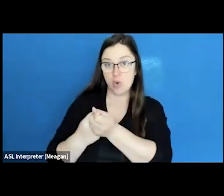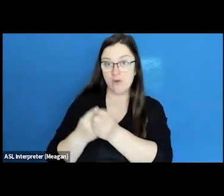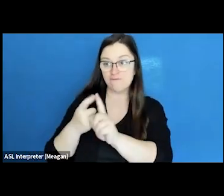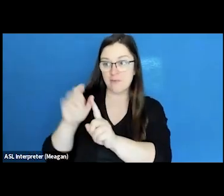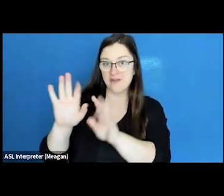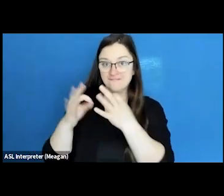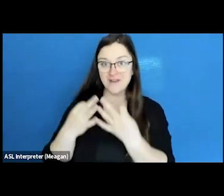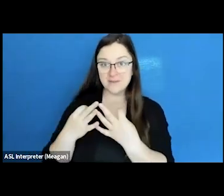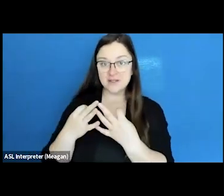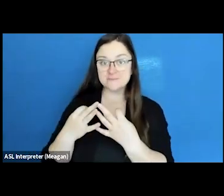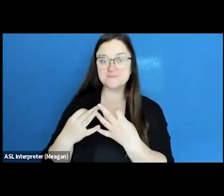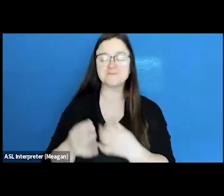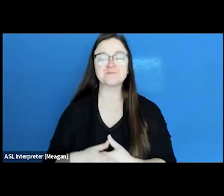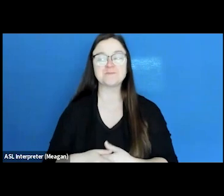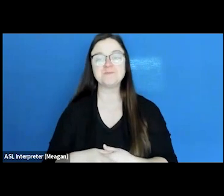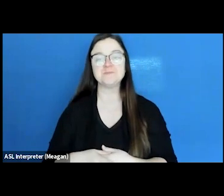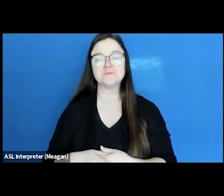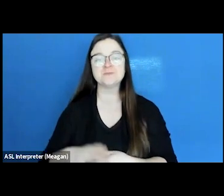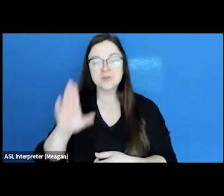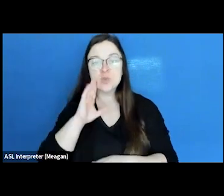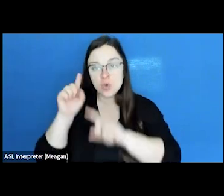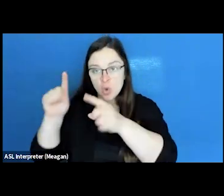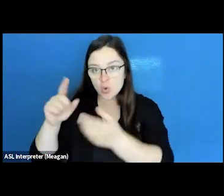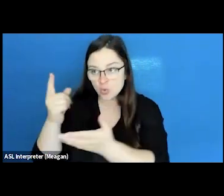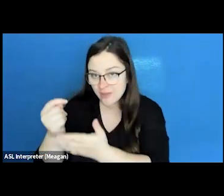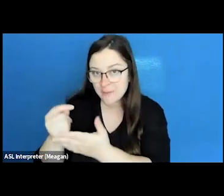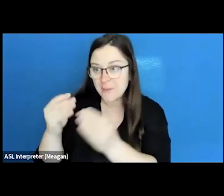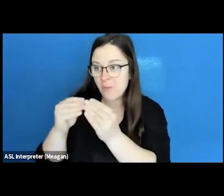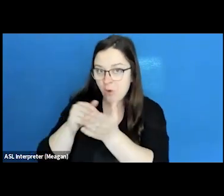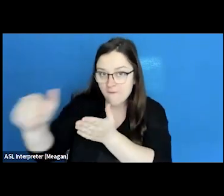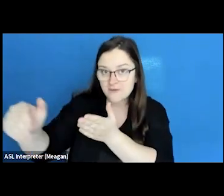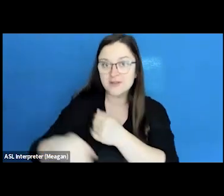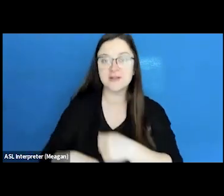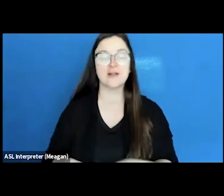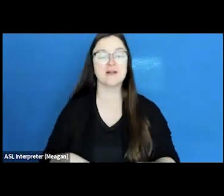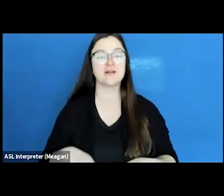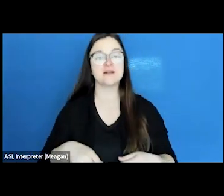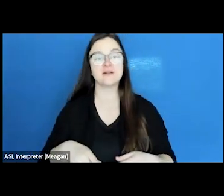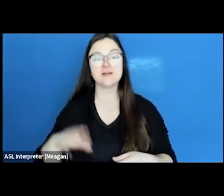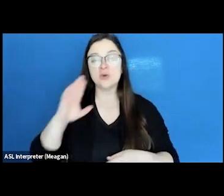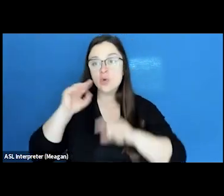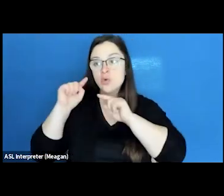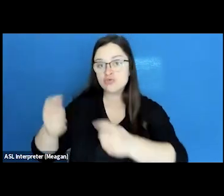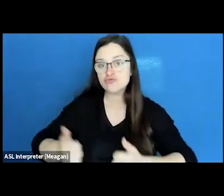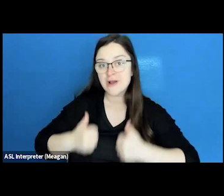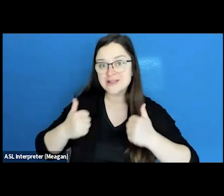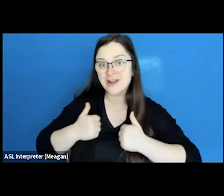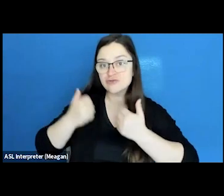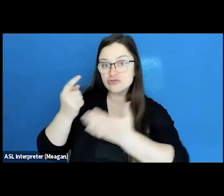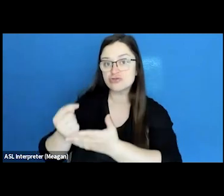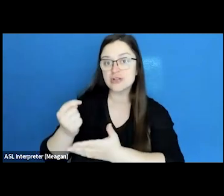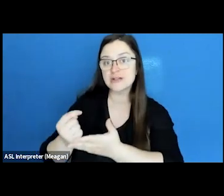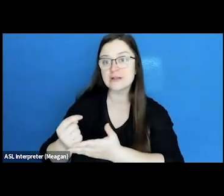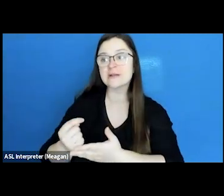family is able to attend therapy more frequently, attend residential treatment, knowing that